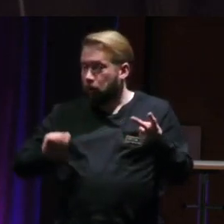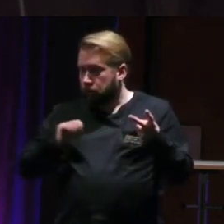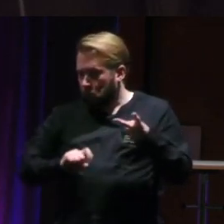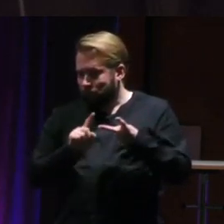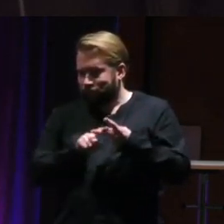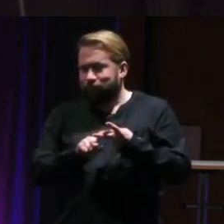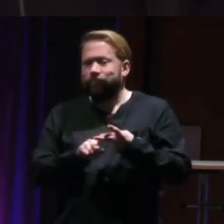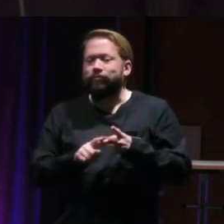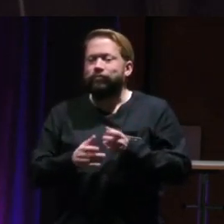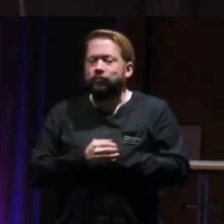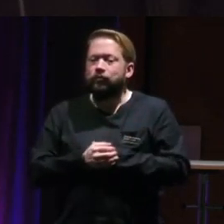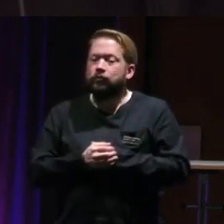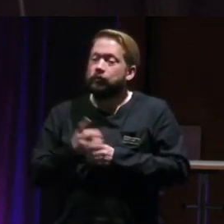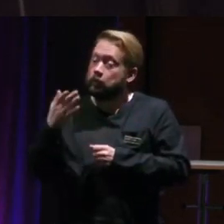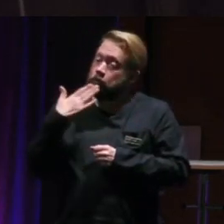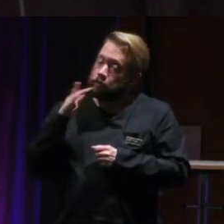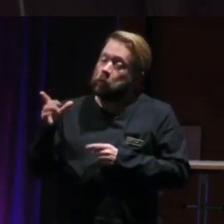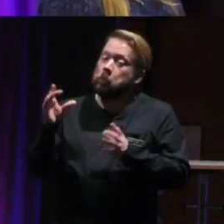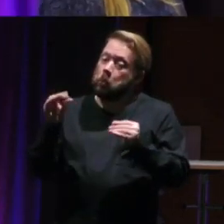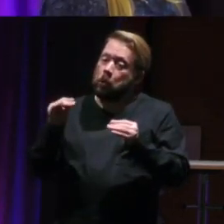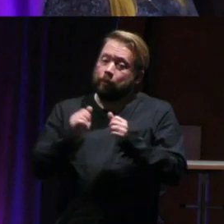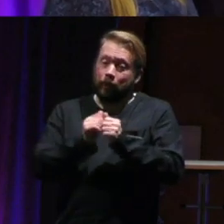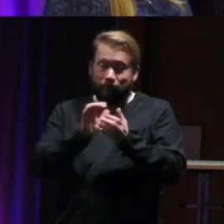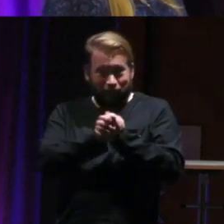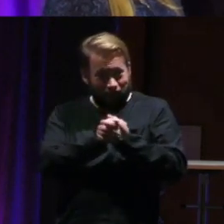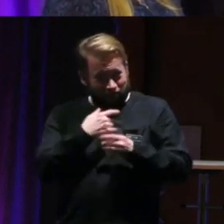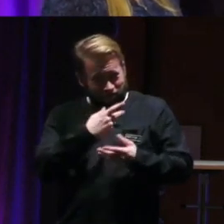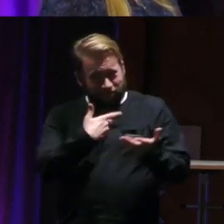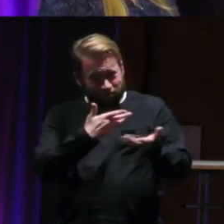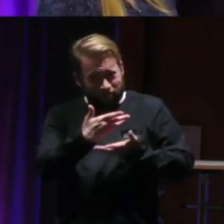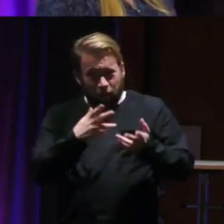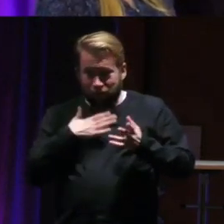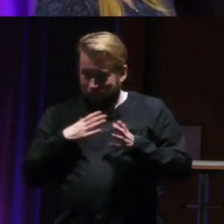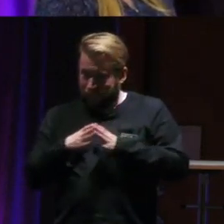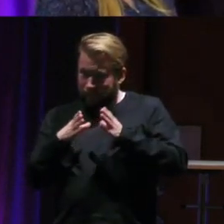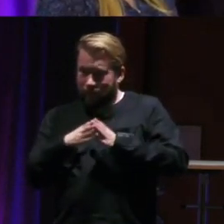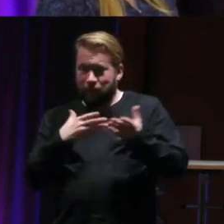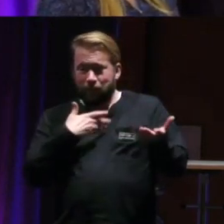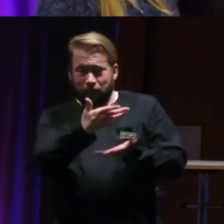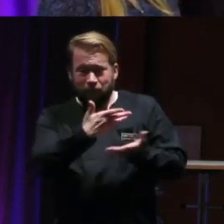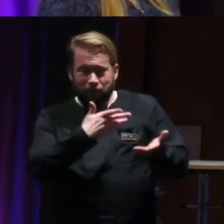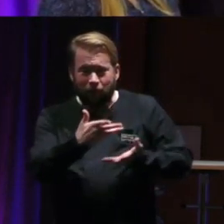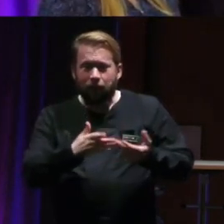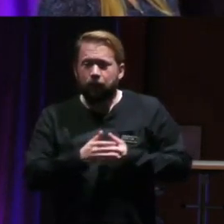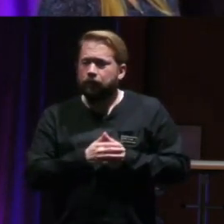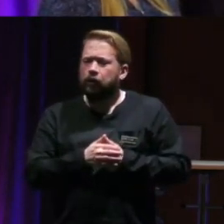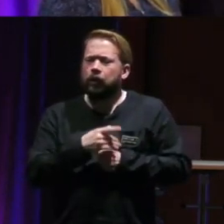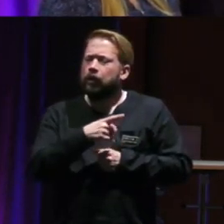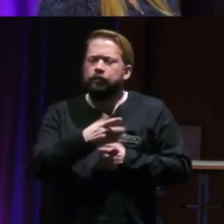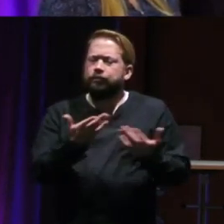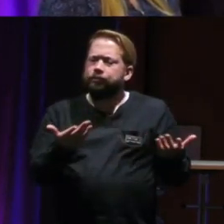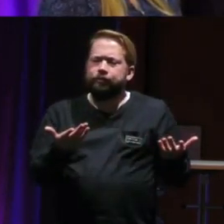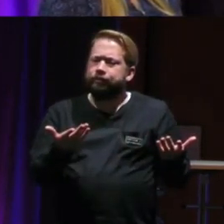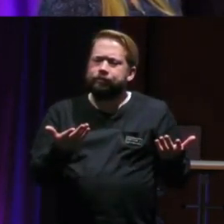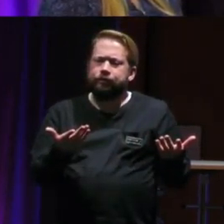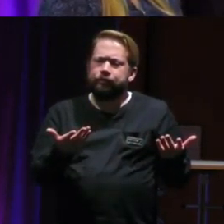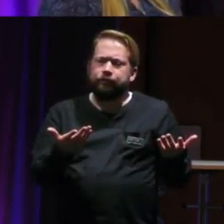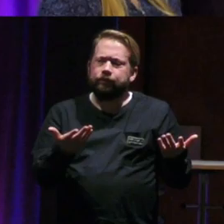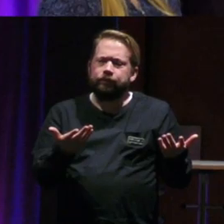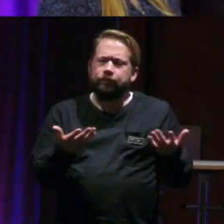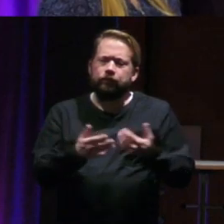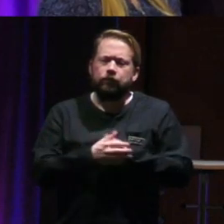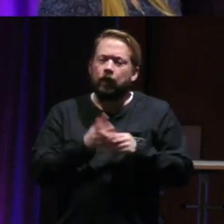that when I, you know, they, is my friends and my family also in Russia, they will say, they also know, because they also